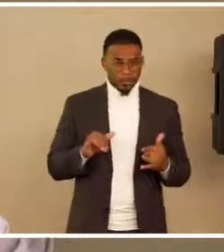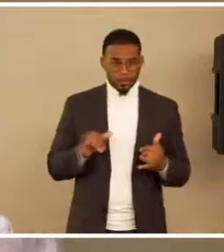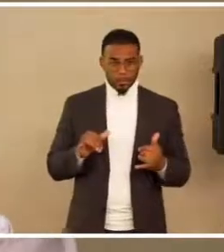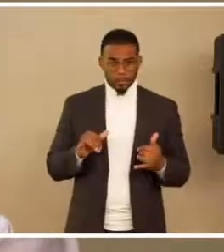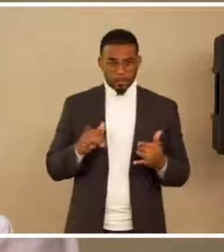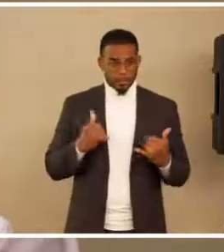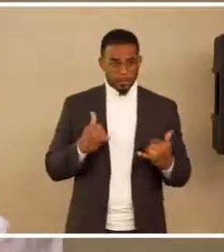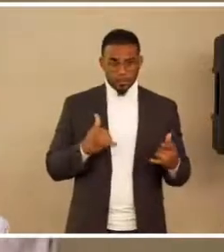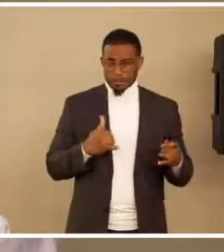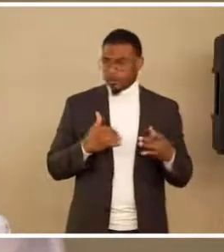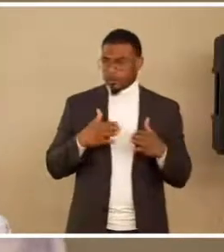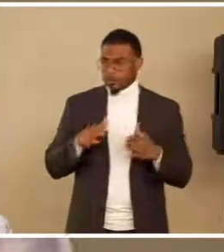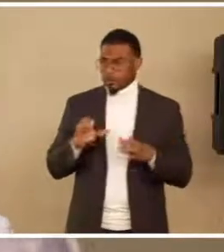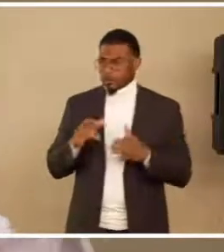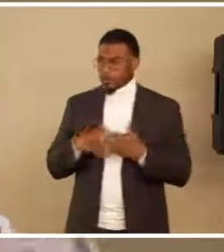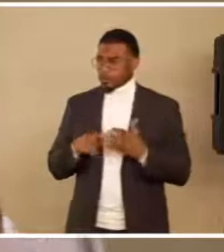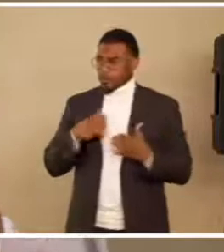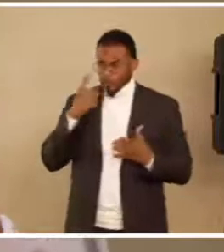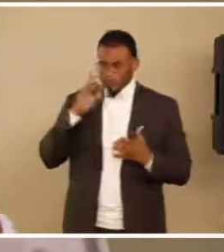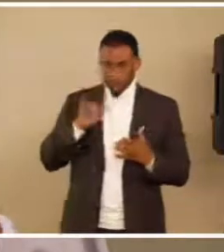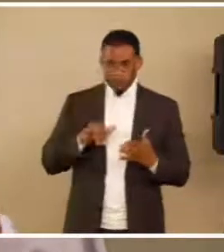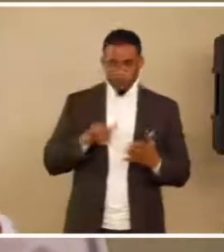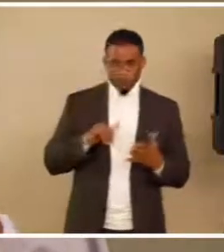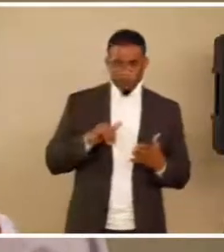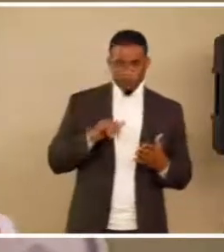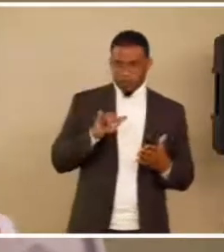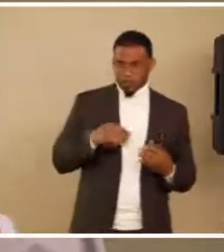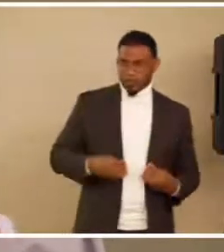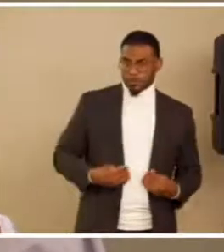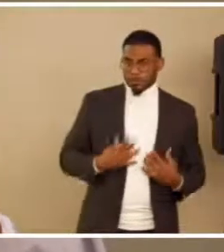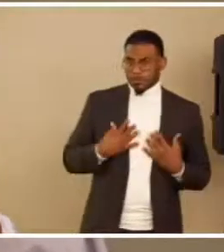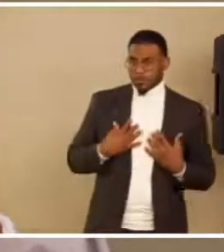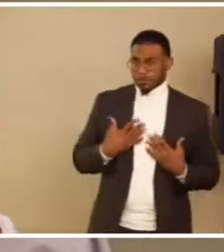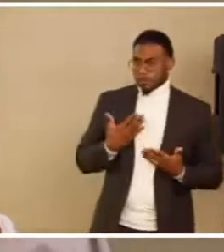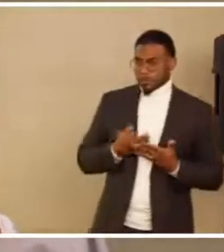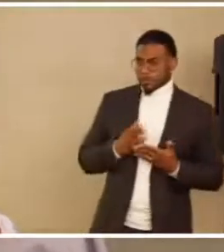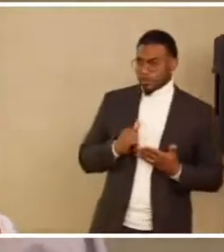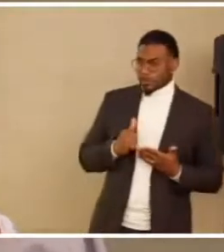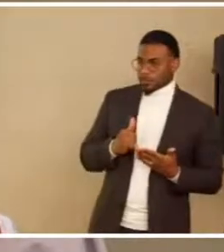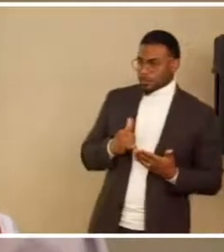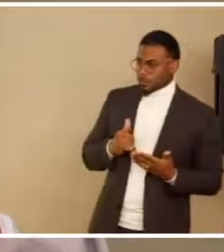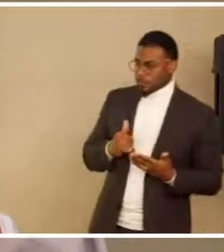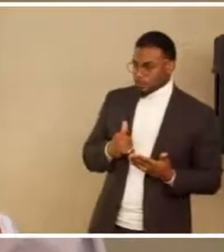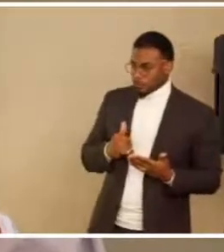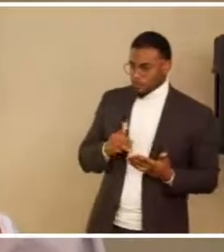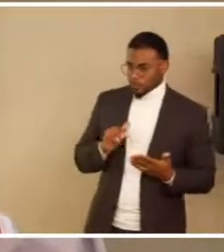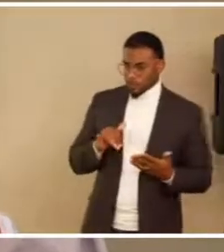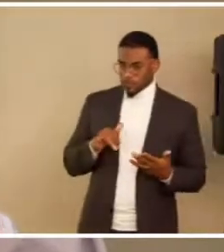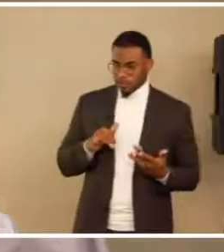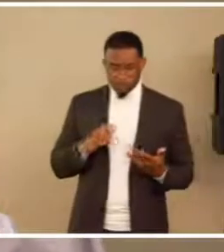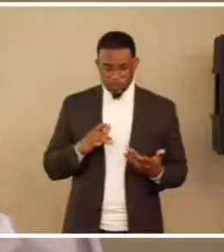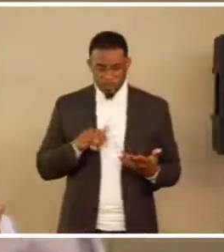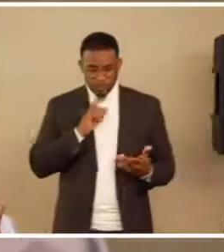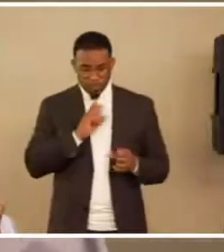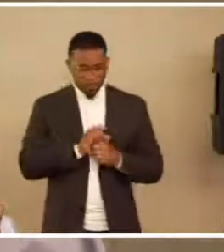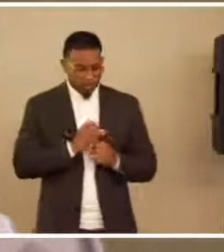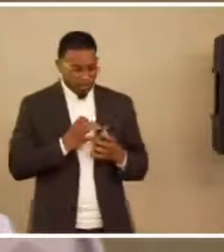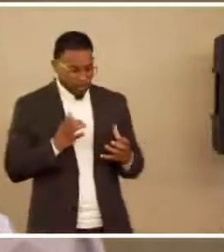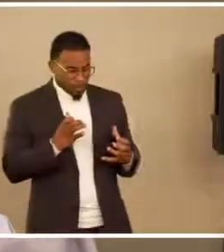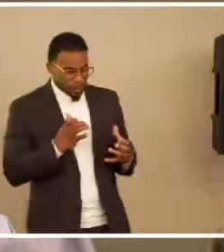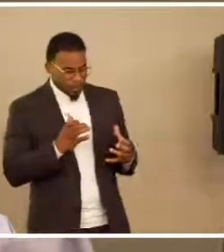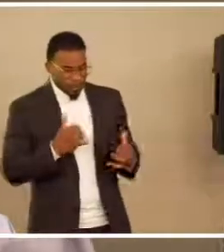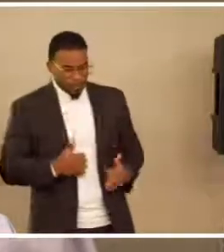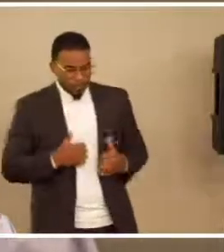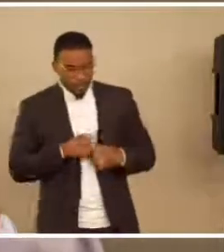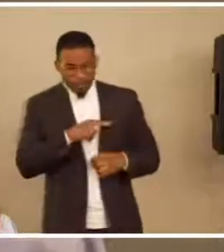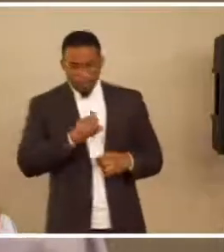know, discursive way of doing things. But I think that, you know, that inspiration, the fact that things that are not really allowed in France